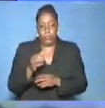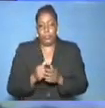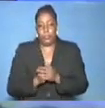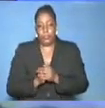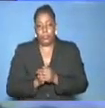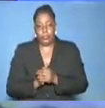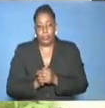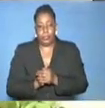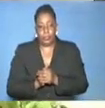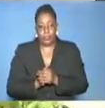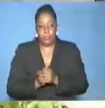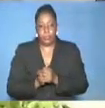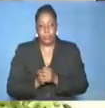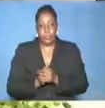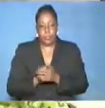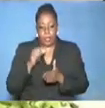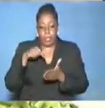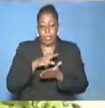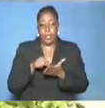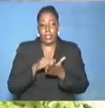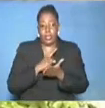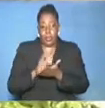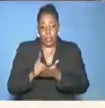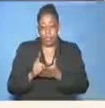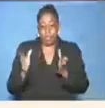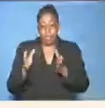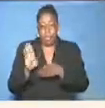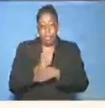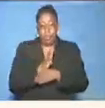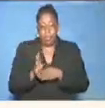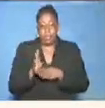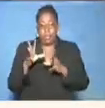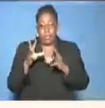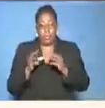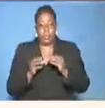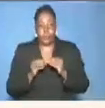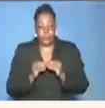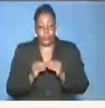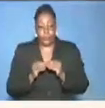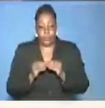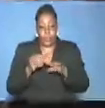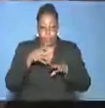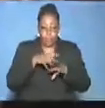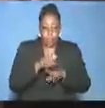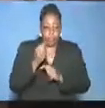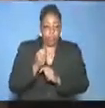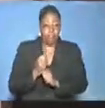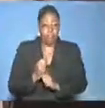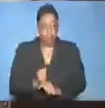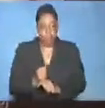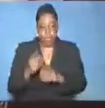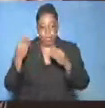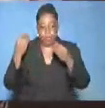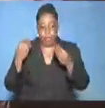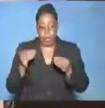story. This week's Small Business Forum is designed to update entrepreneurs on emerging trends in the digital market space